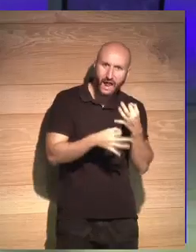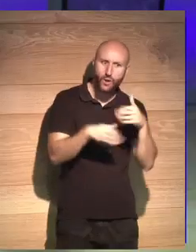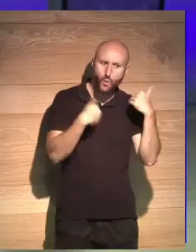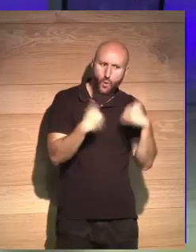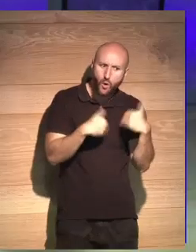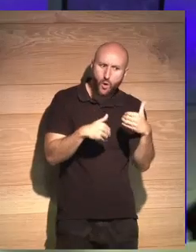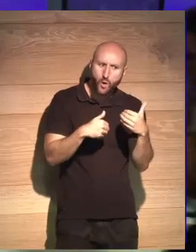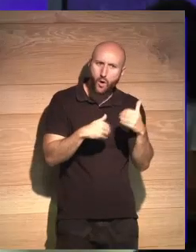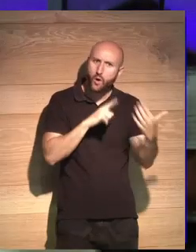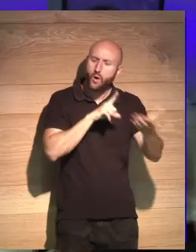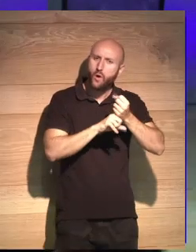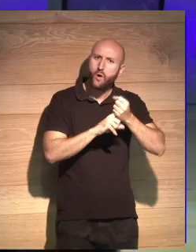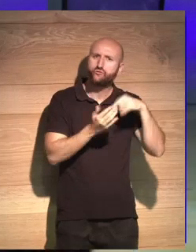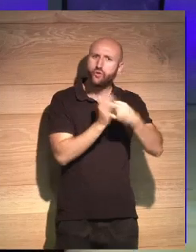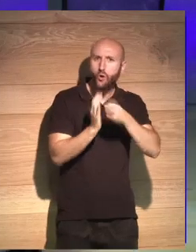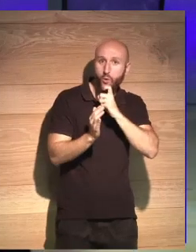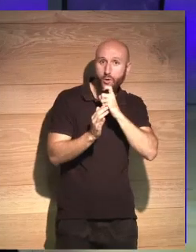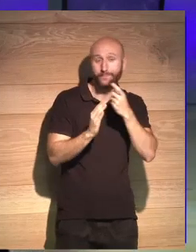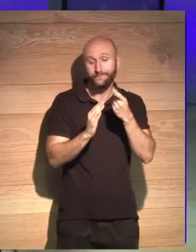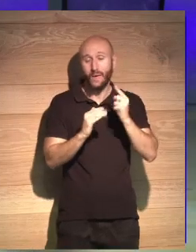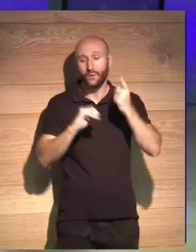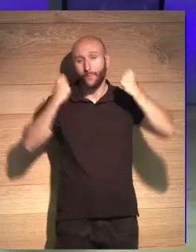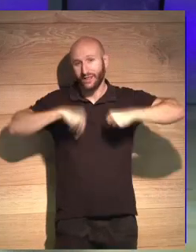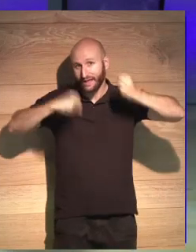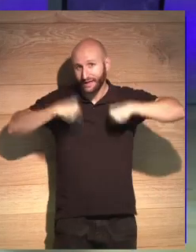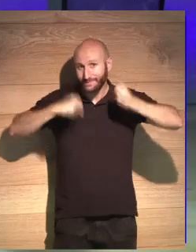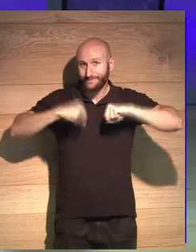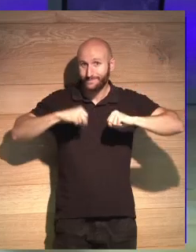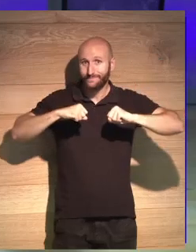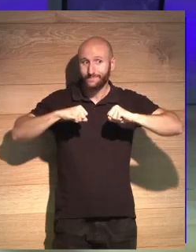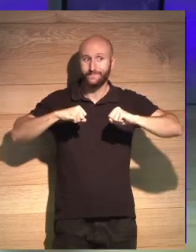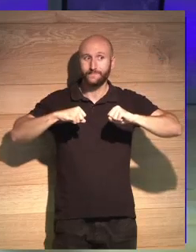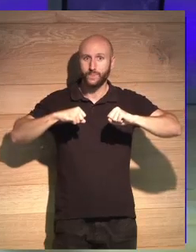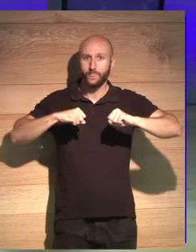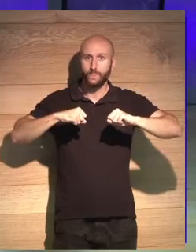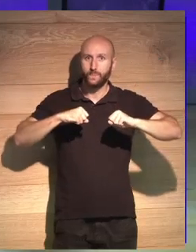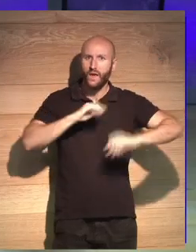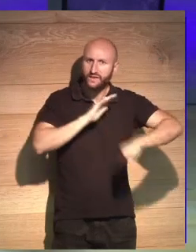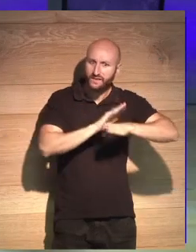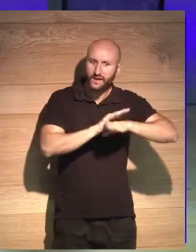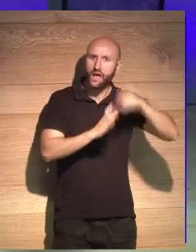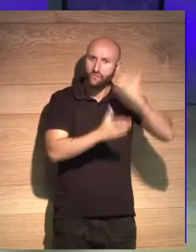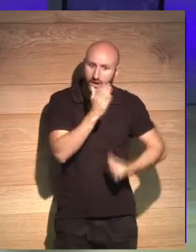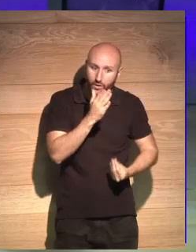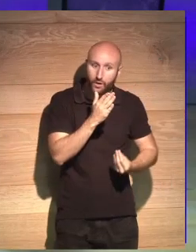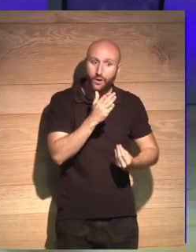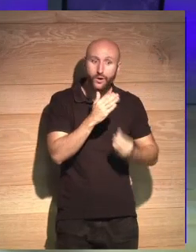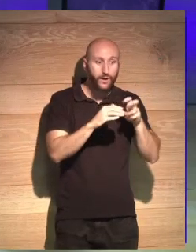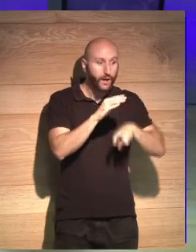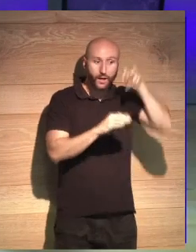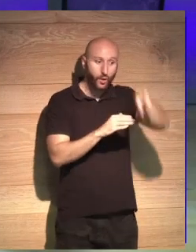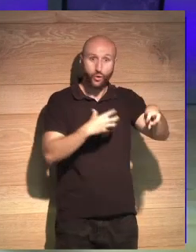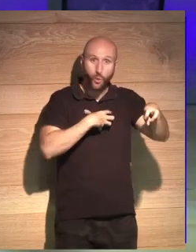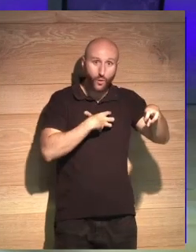so they tell you the basics, and then there's a real difficulty, and then you have to do some research, you have to try, do